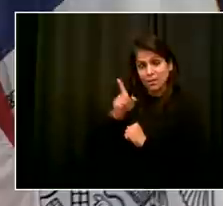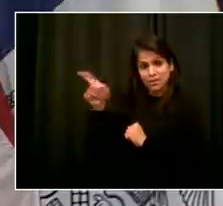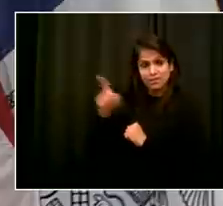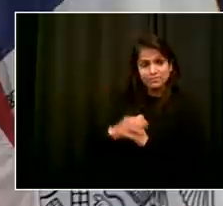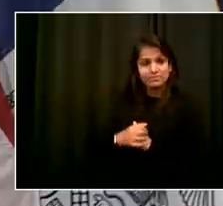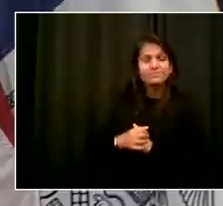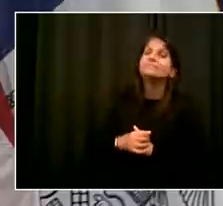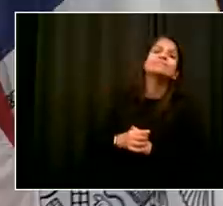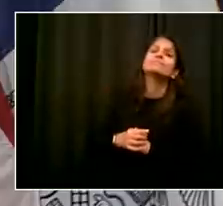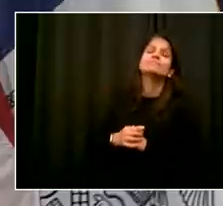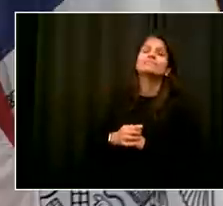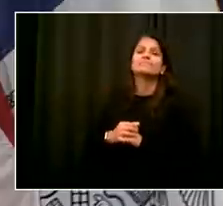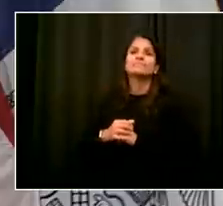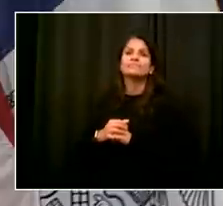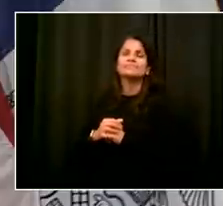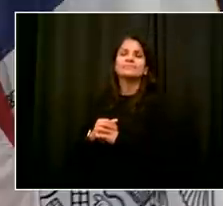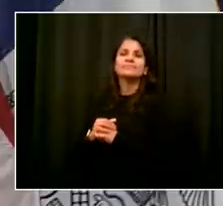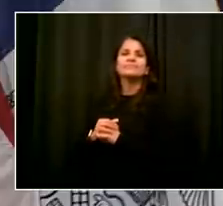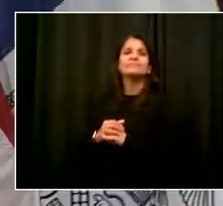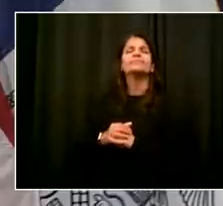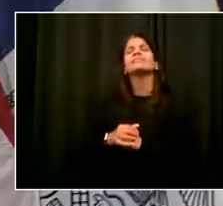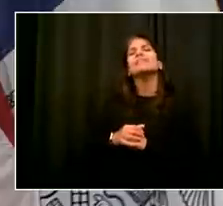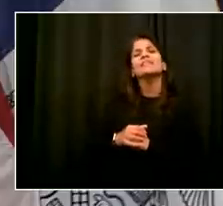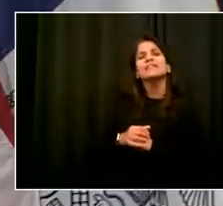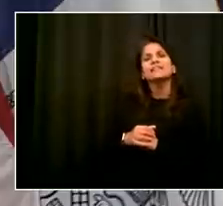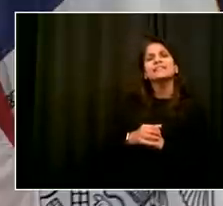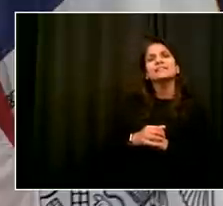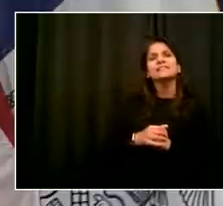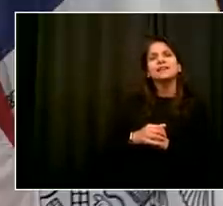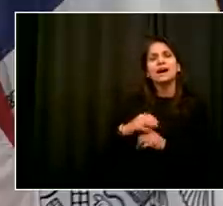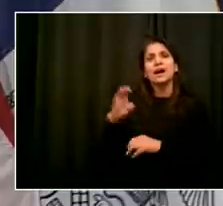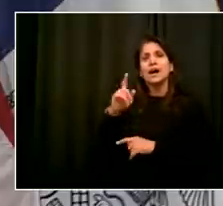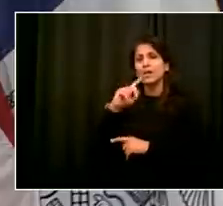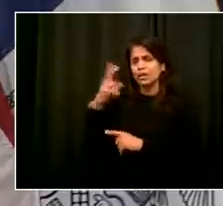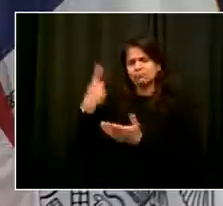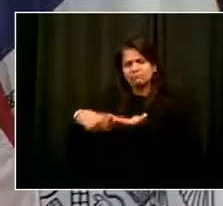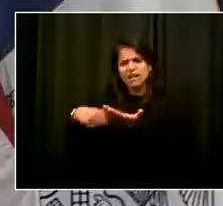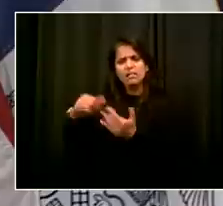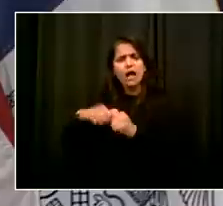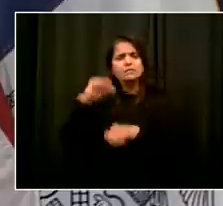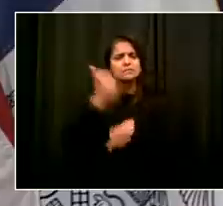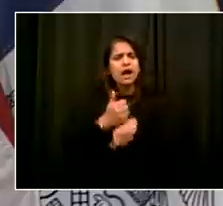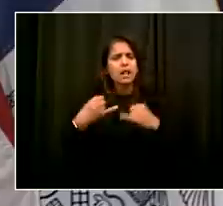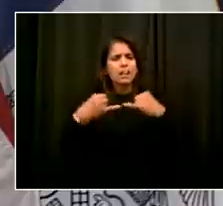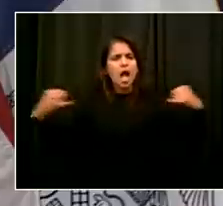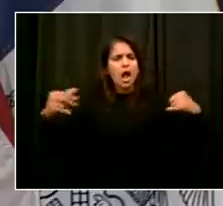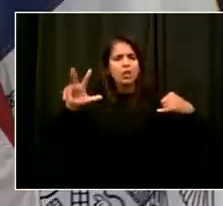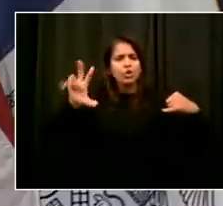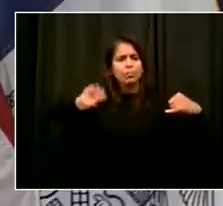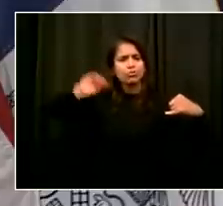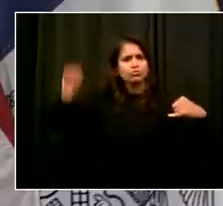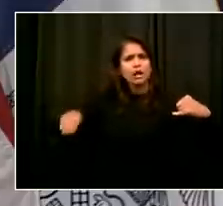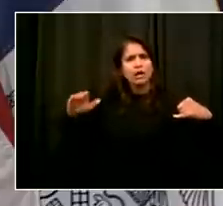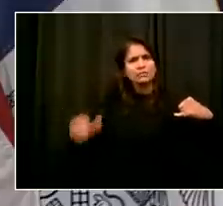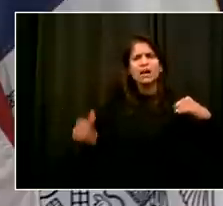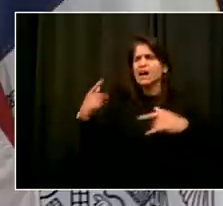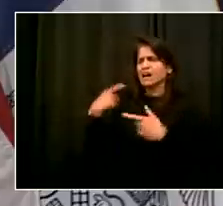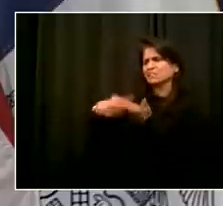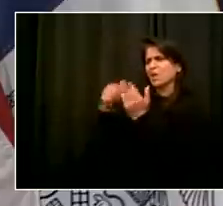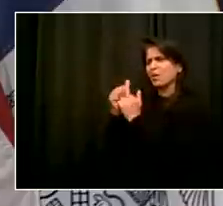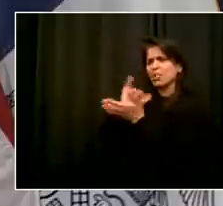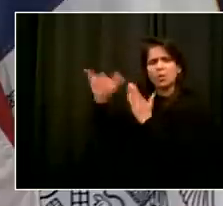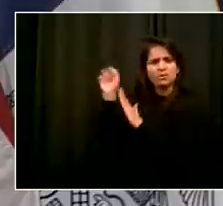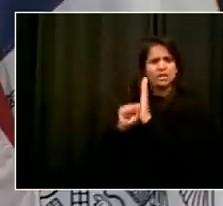3% or 5%, I forget what it was, but needing those 10 days before some more severe restrictions? Is that still currently the plan, or could there be a